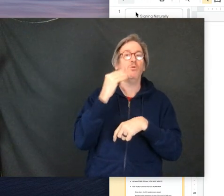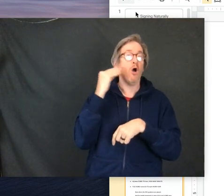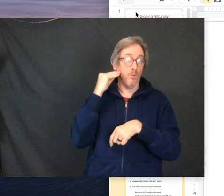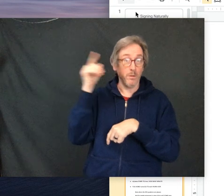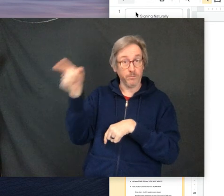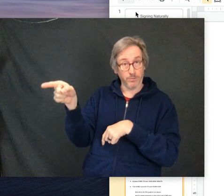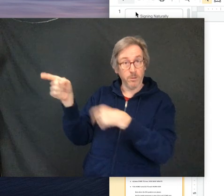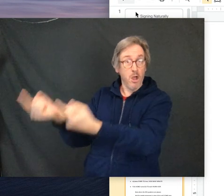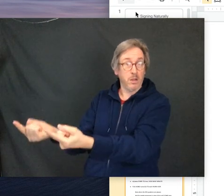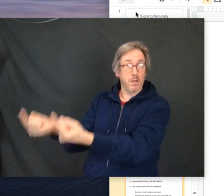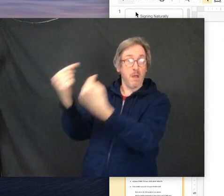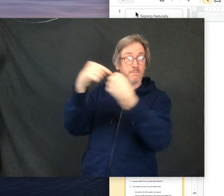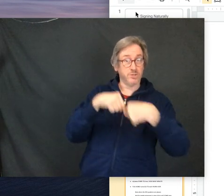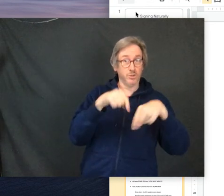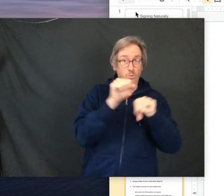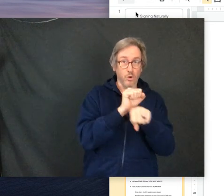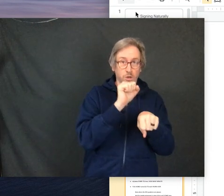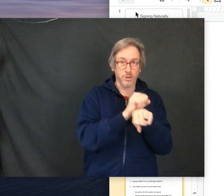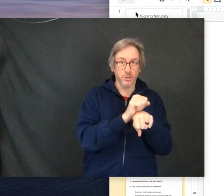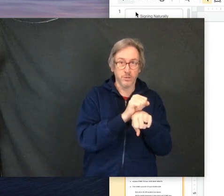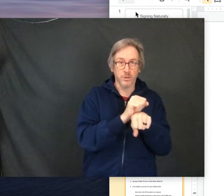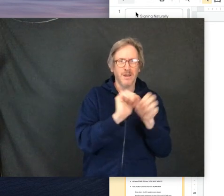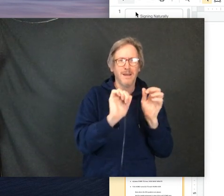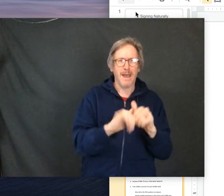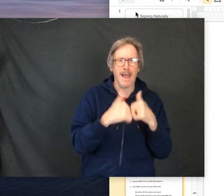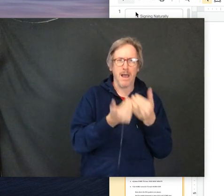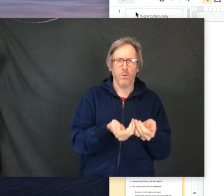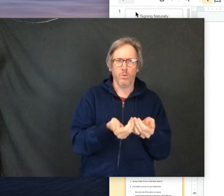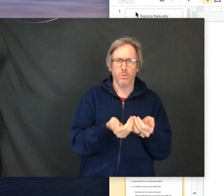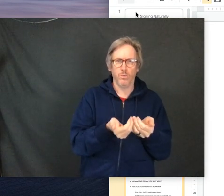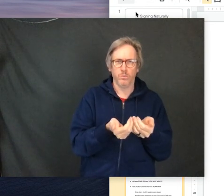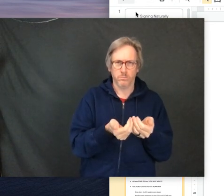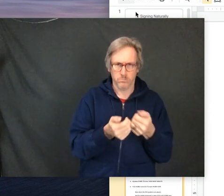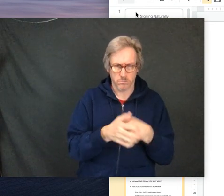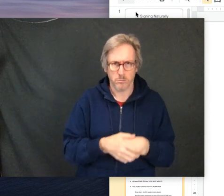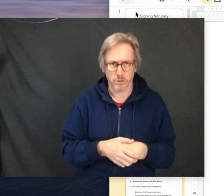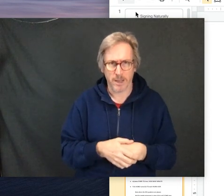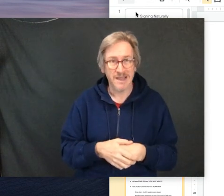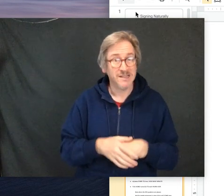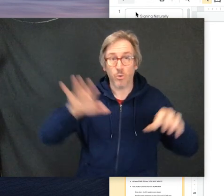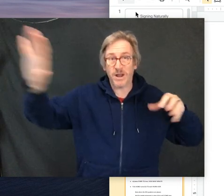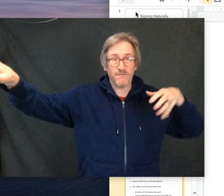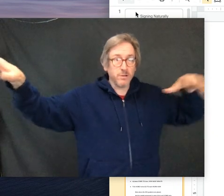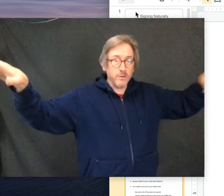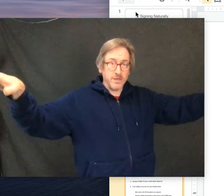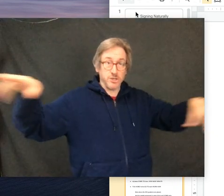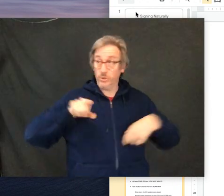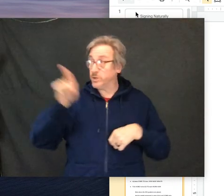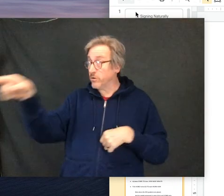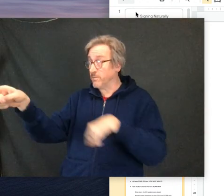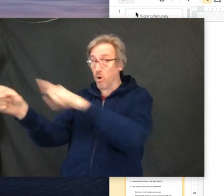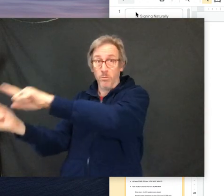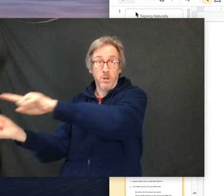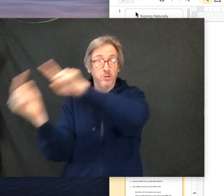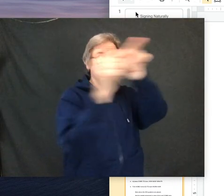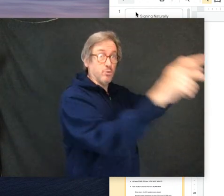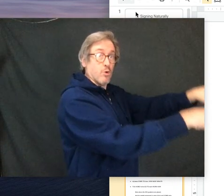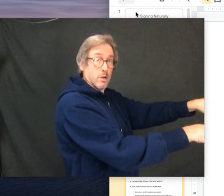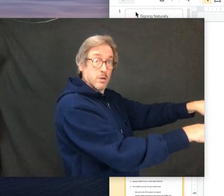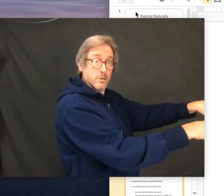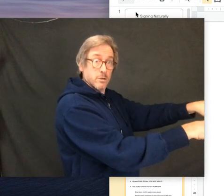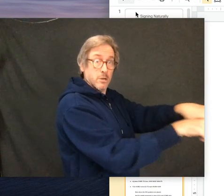you home, come to work, how? Okay. So whatever locations, you could go from home